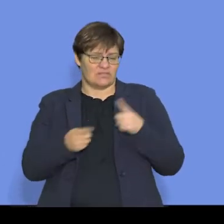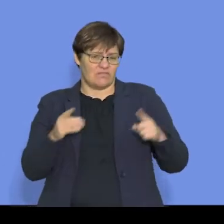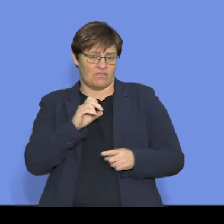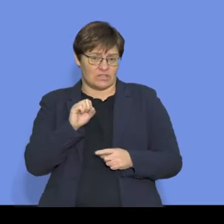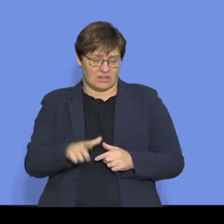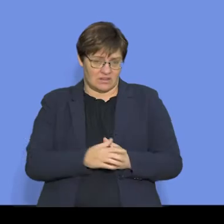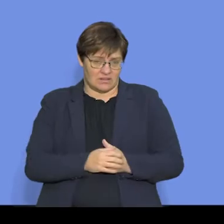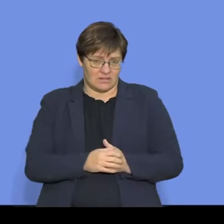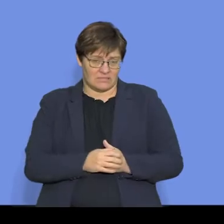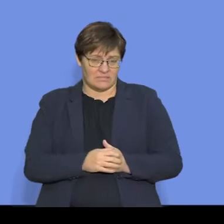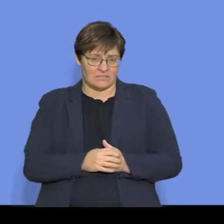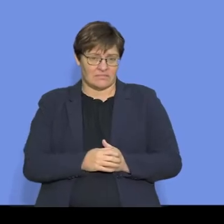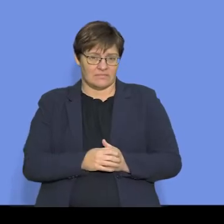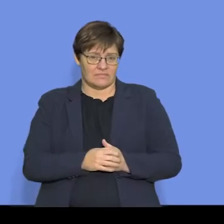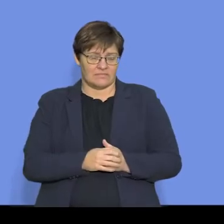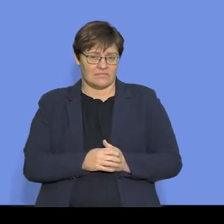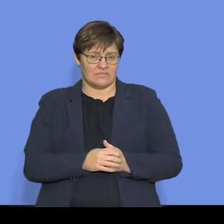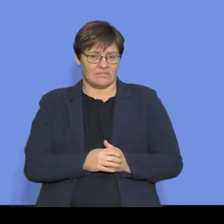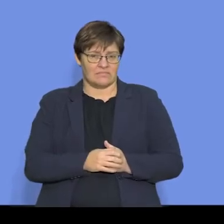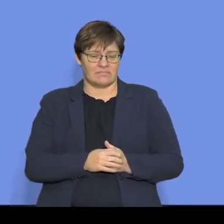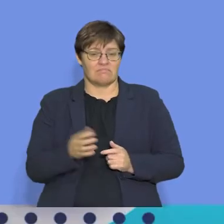and the different types of fossils.